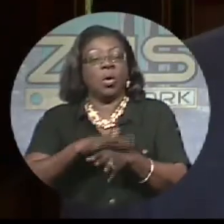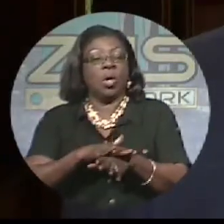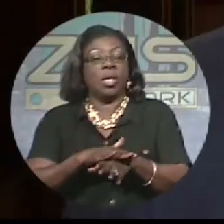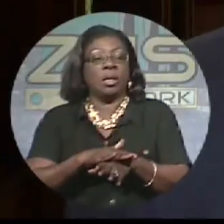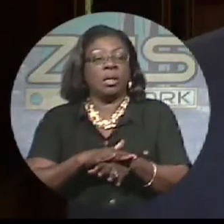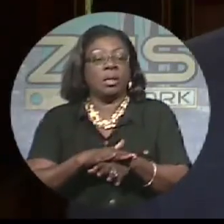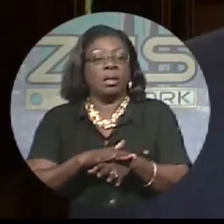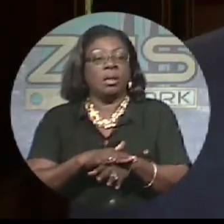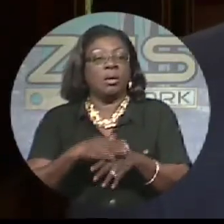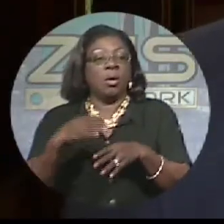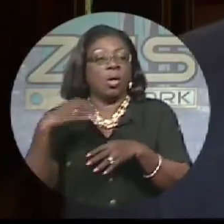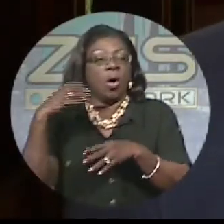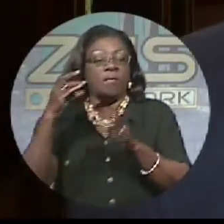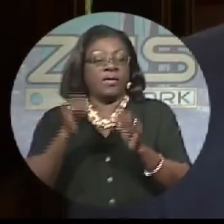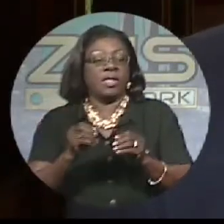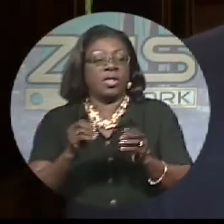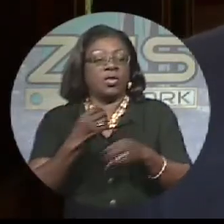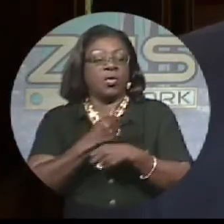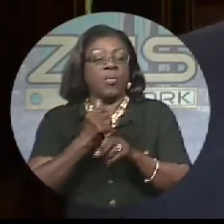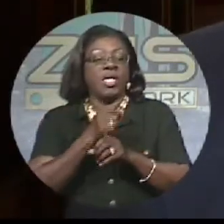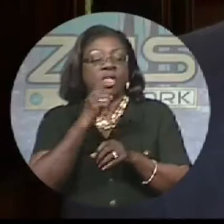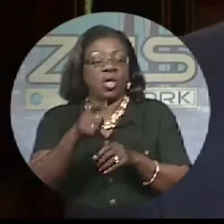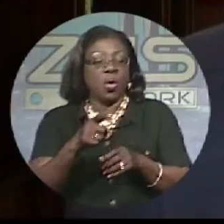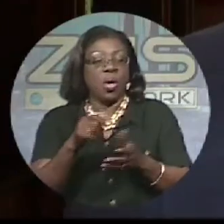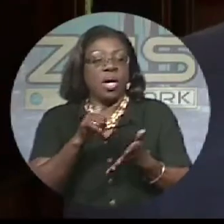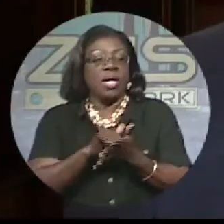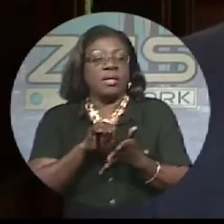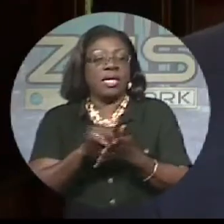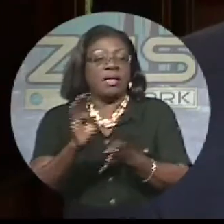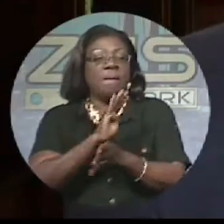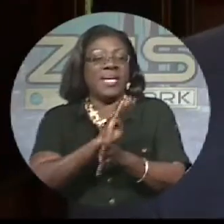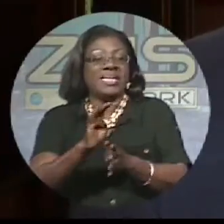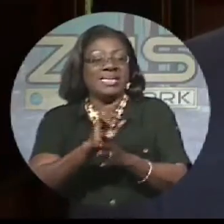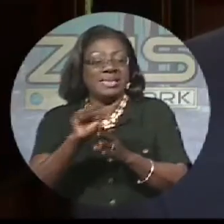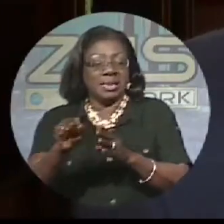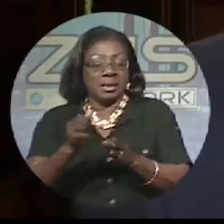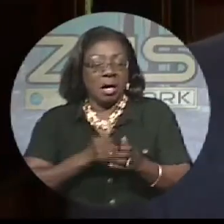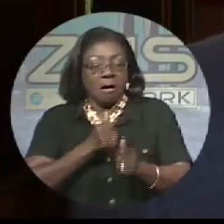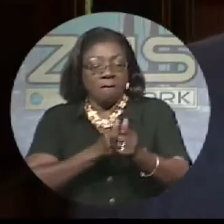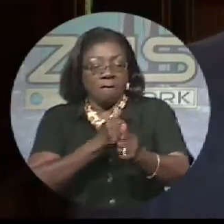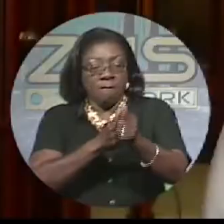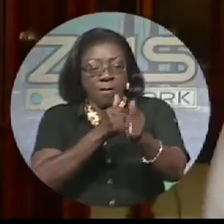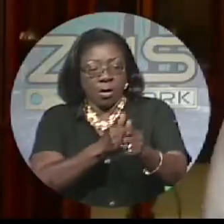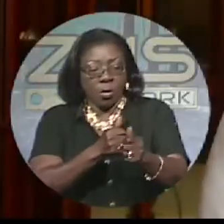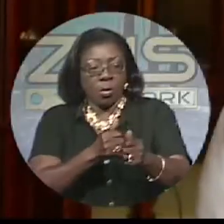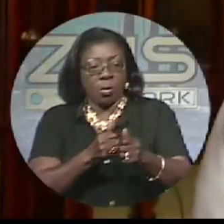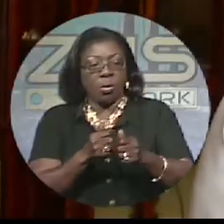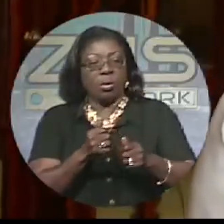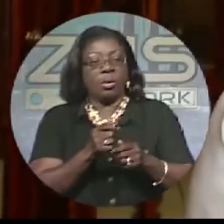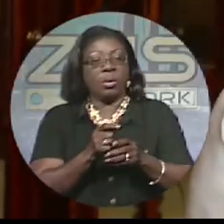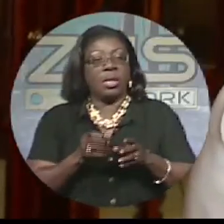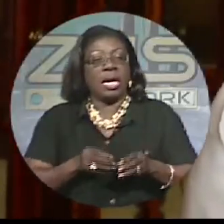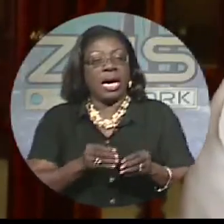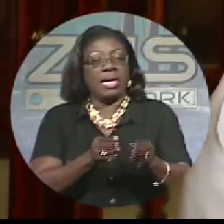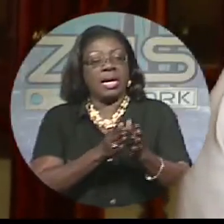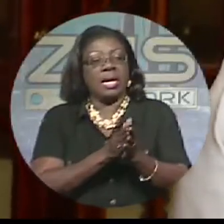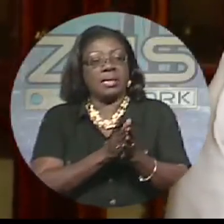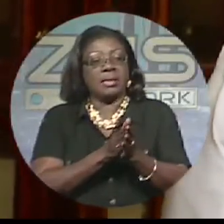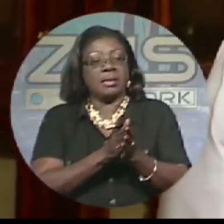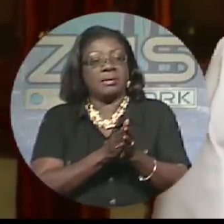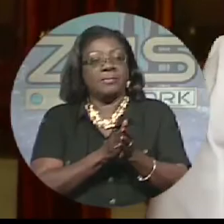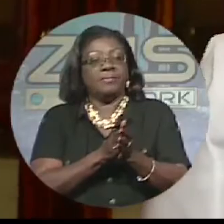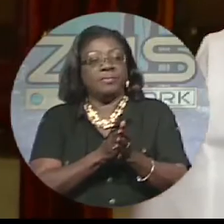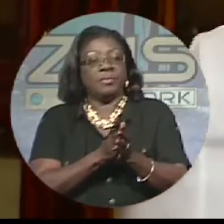compliance officers to ensure institutions were following guidelines and laws and rules that were enacted. But Tourism's Legal Department